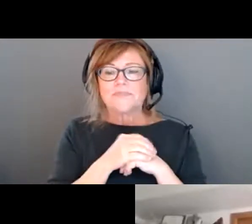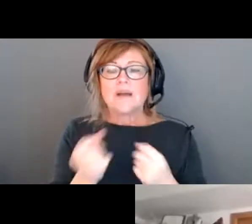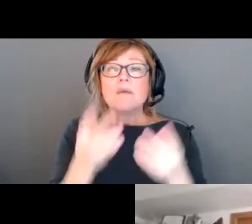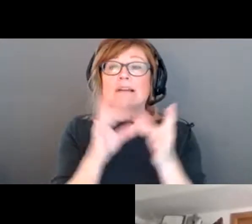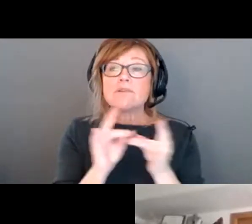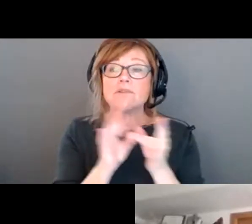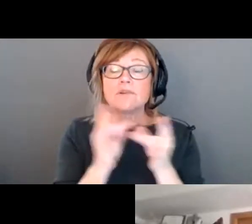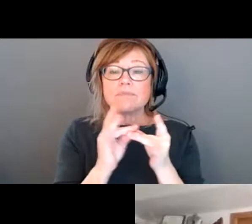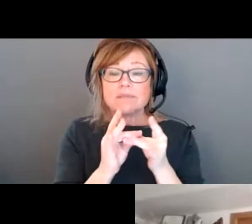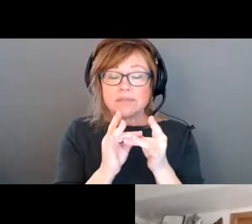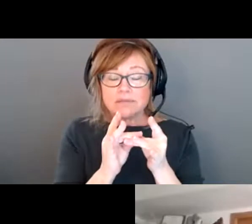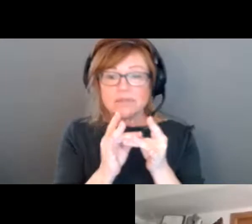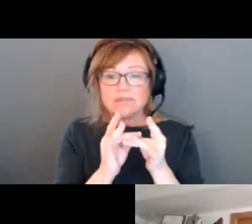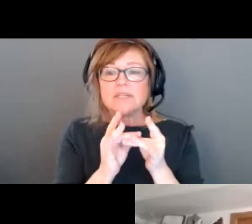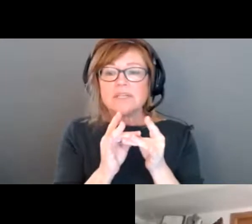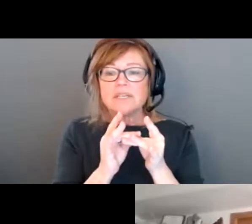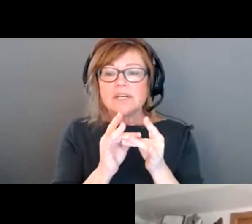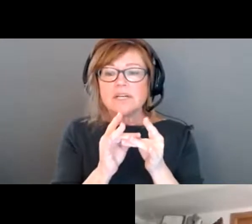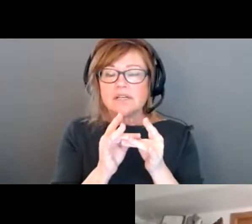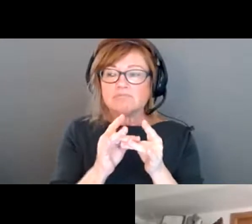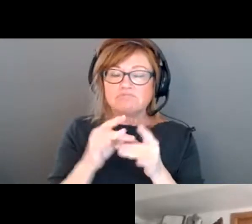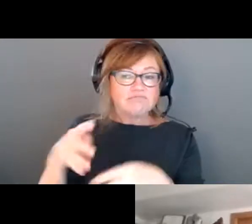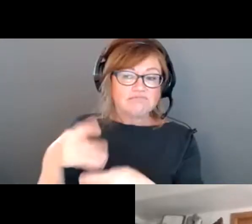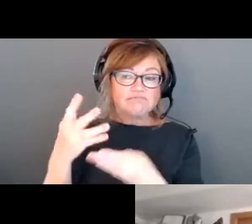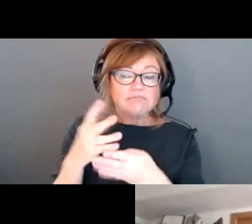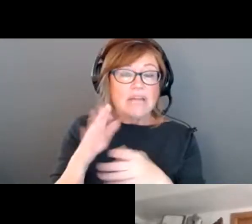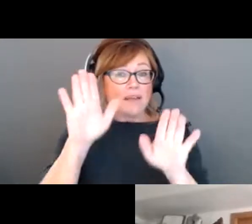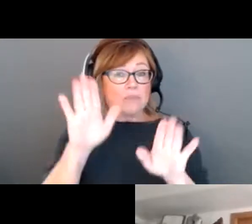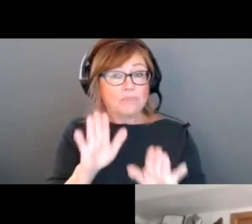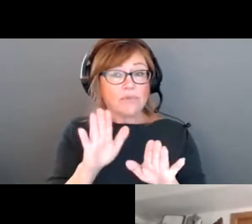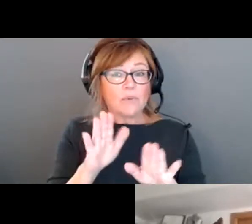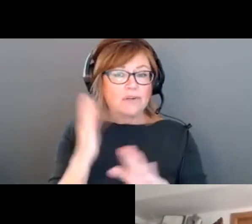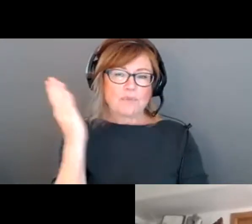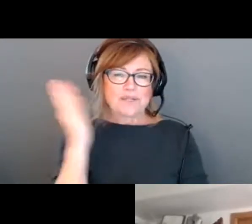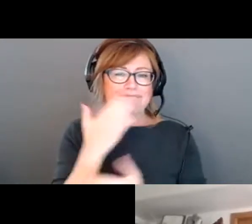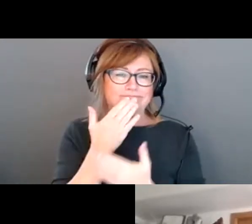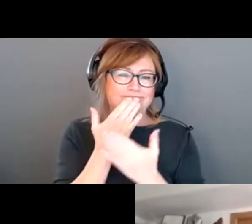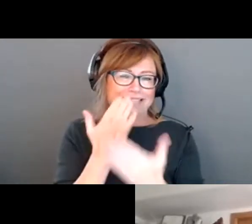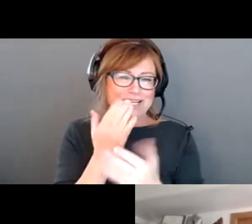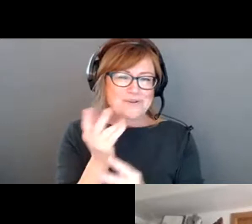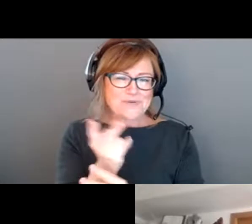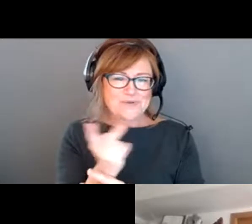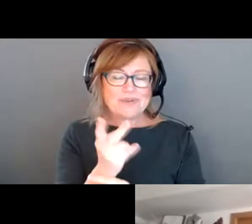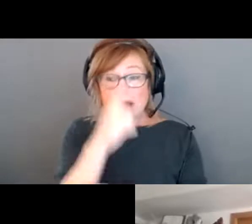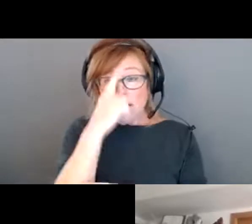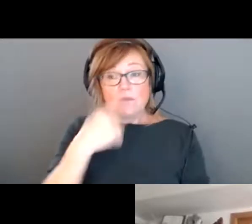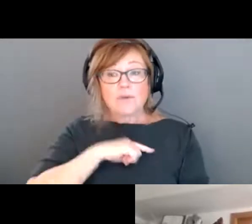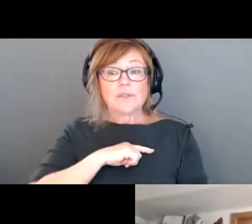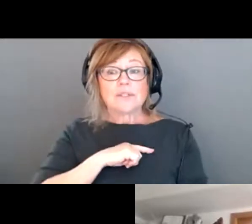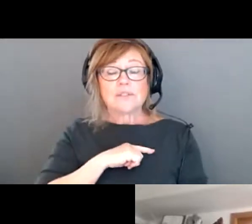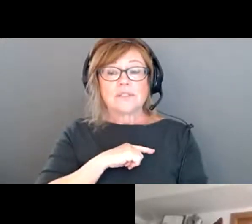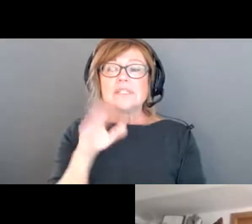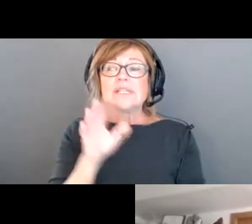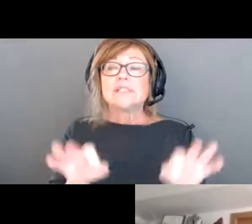have been that the presentations have been excellent, and I thank you for that. I know for us, it's key that